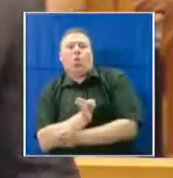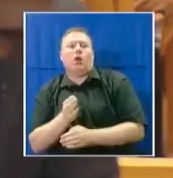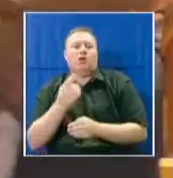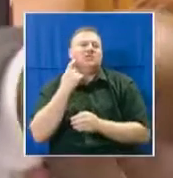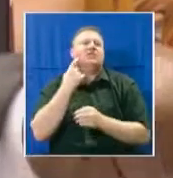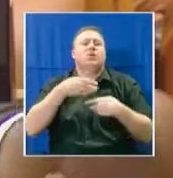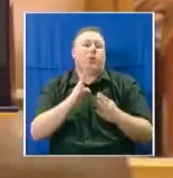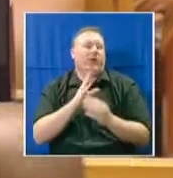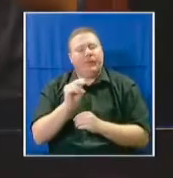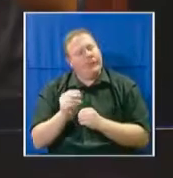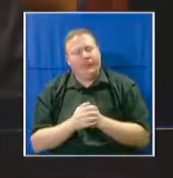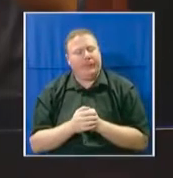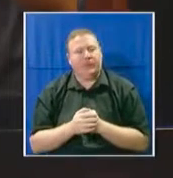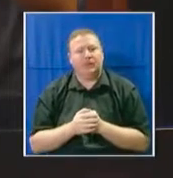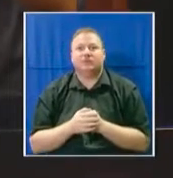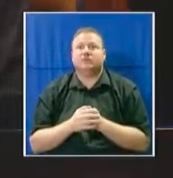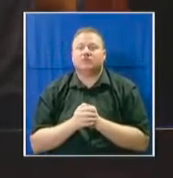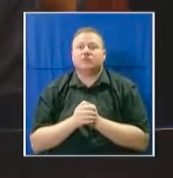The last follow-up question goes to the Honourable Thring.